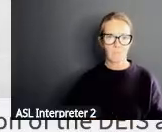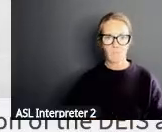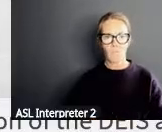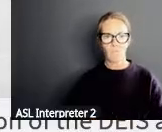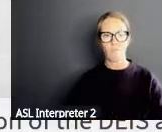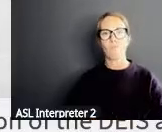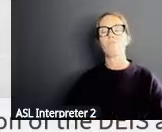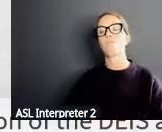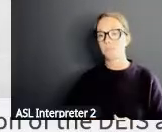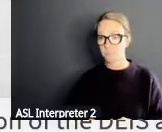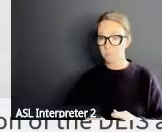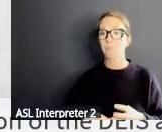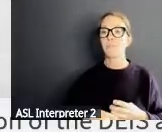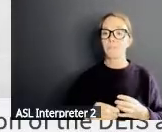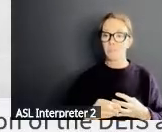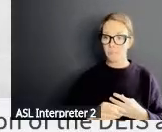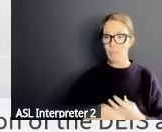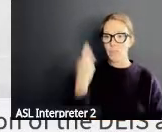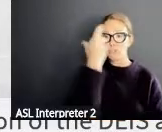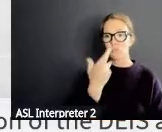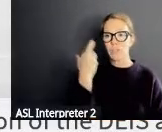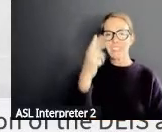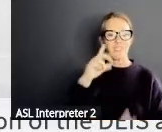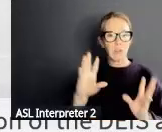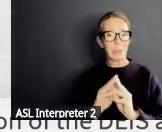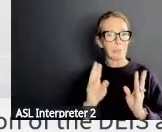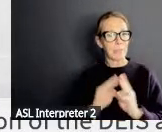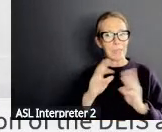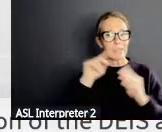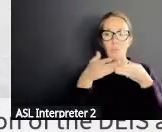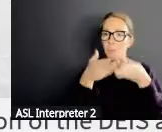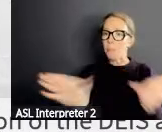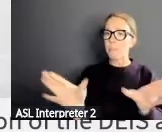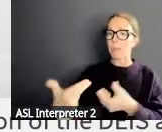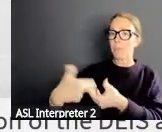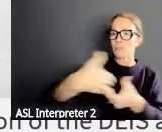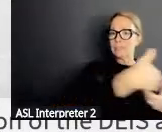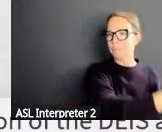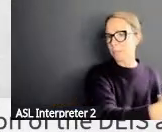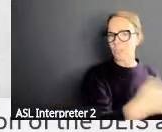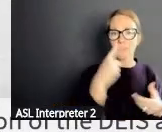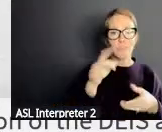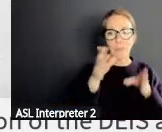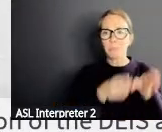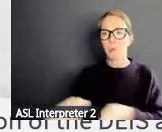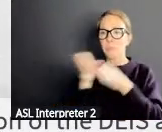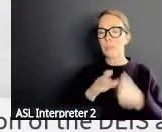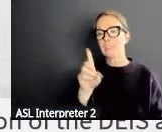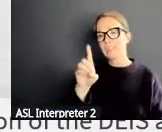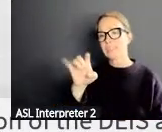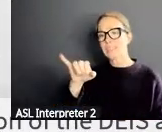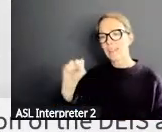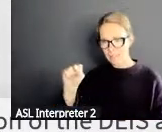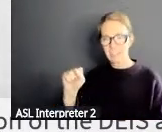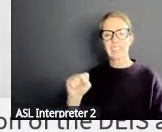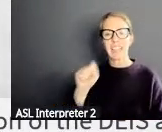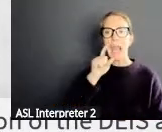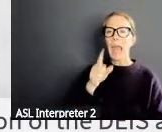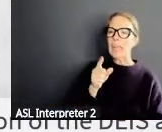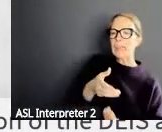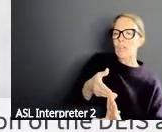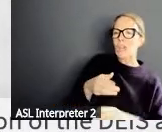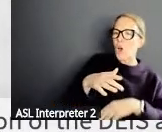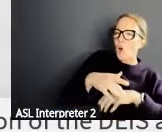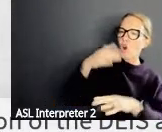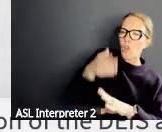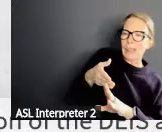The purpose of today's meeting is to allow public participation in the preparation of the DEIS at the earliest stage possible